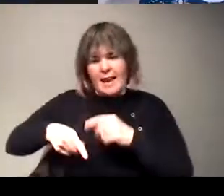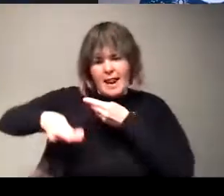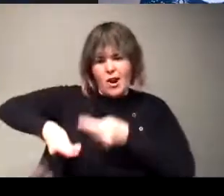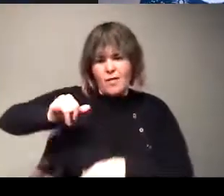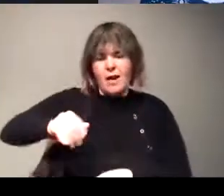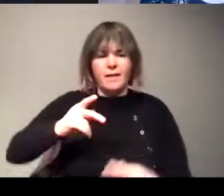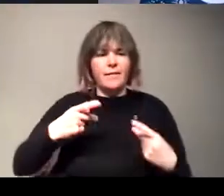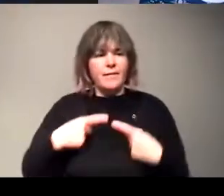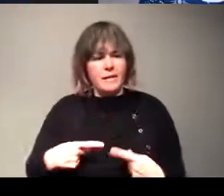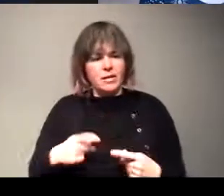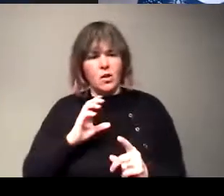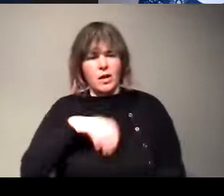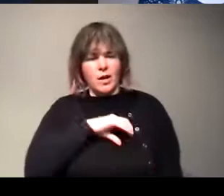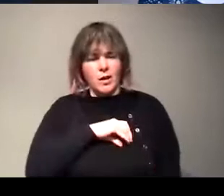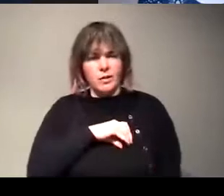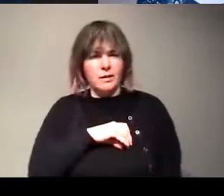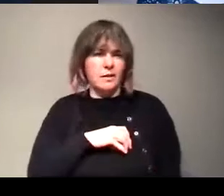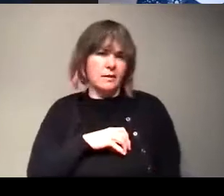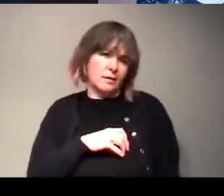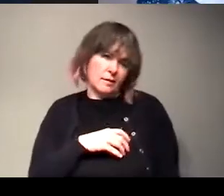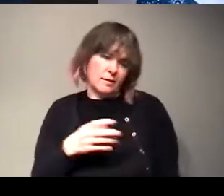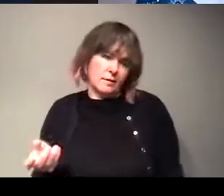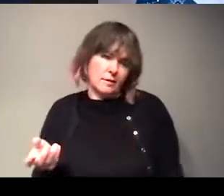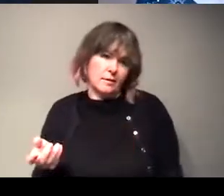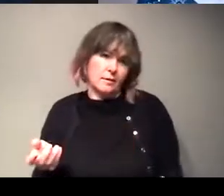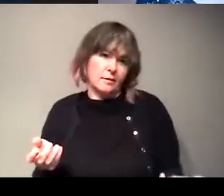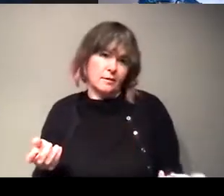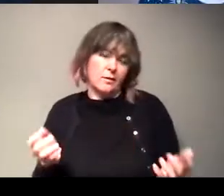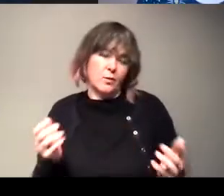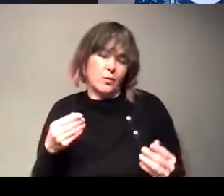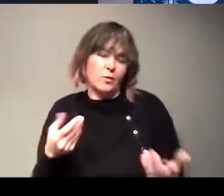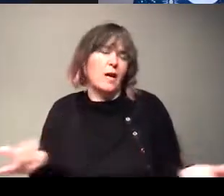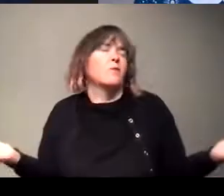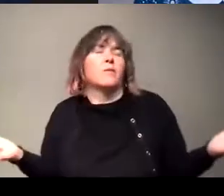characteristics that would give you the ability to do those.